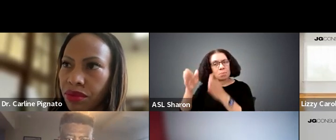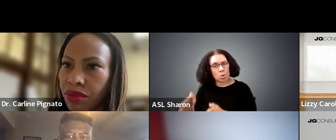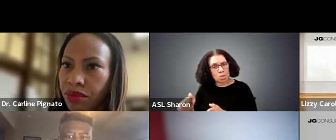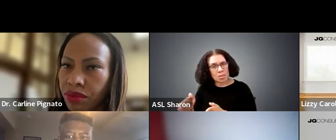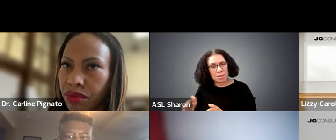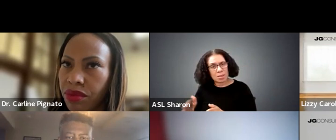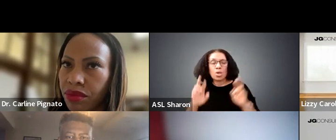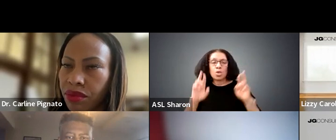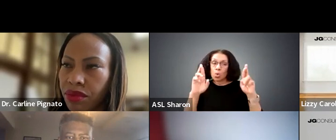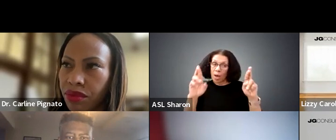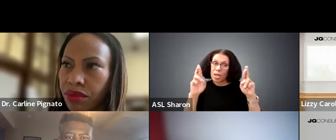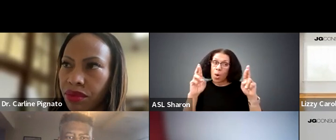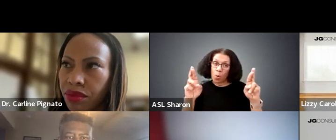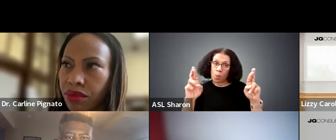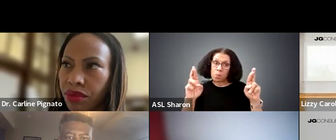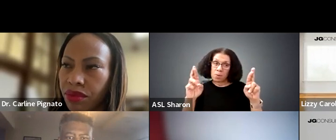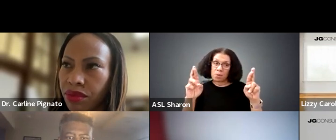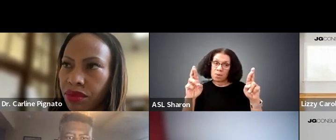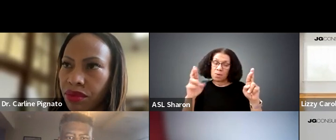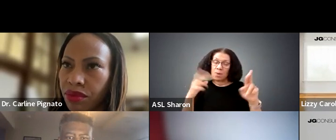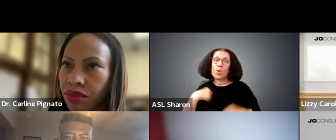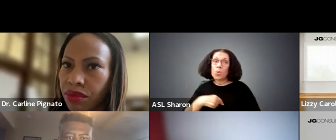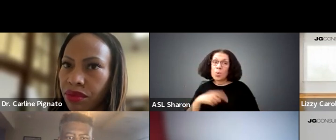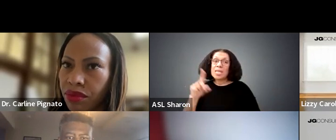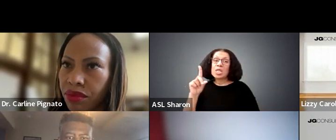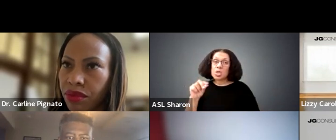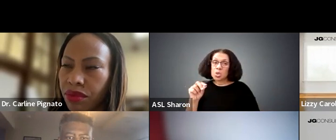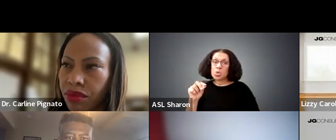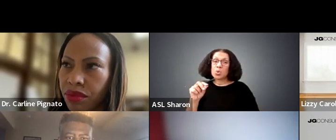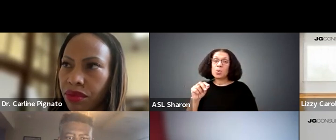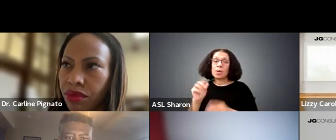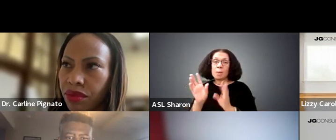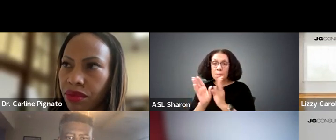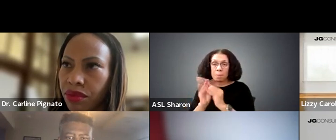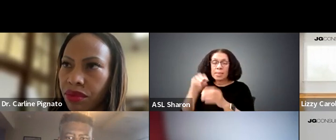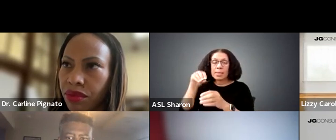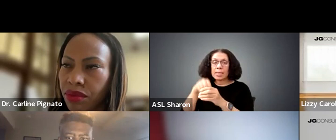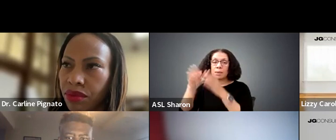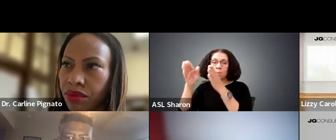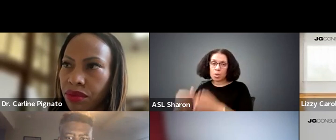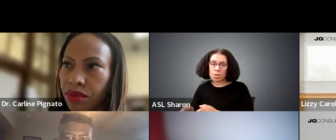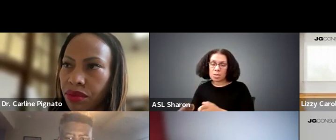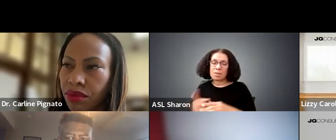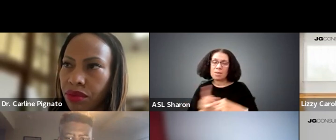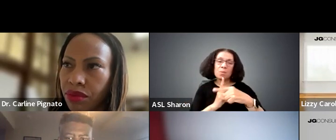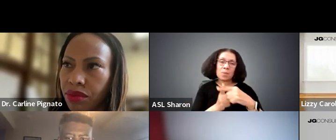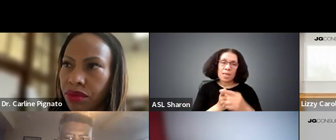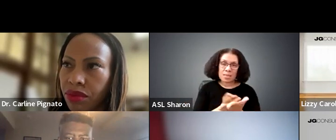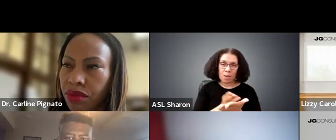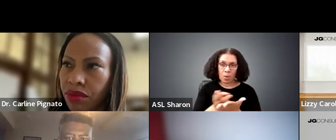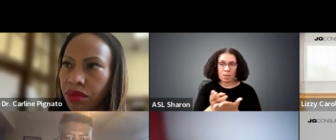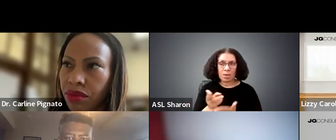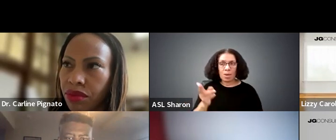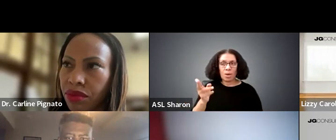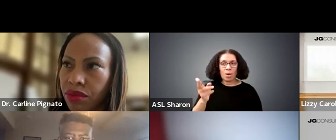hope that we are going to be meeting with folks in person. And honestly, I'm wondering when we're going to start